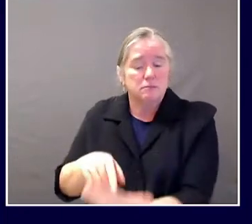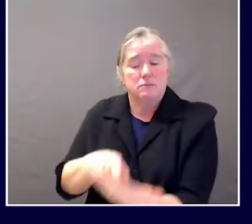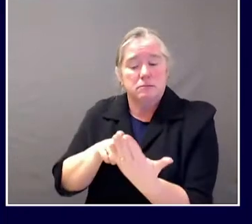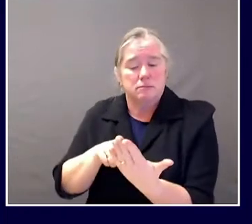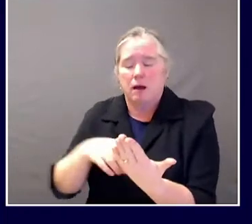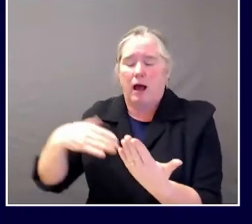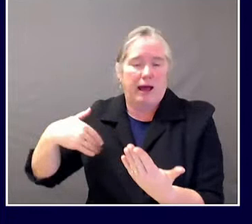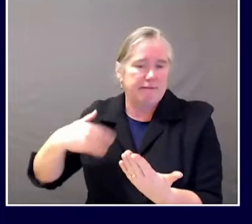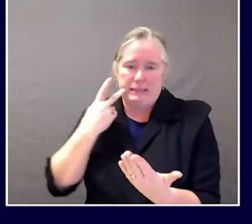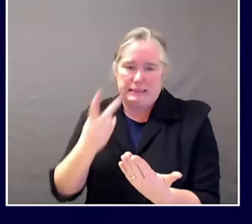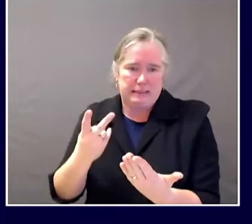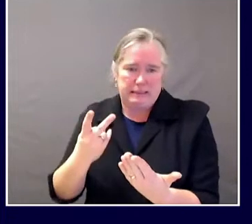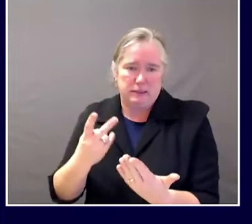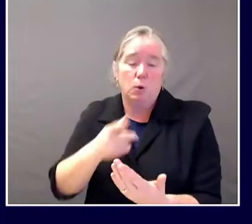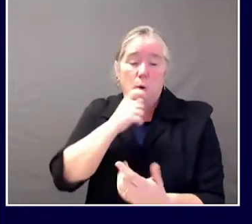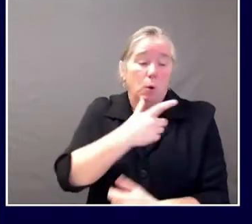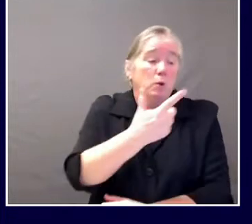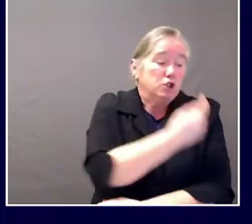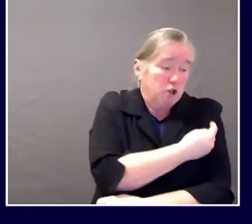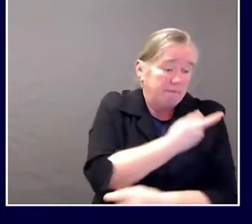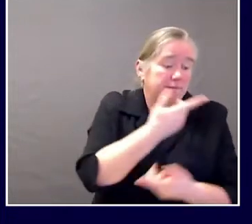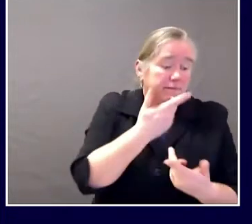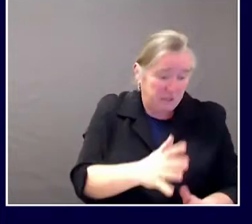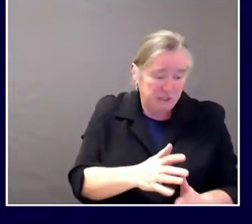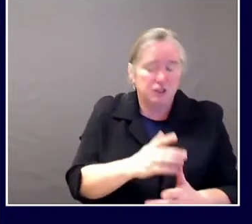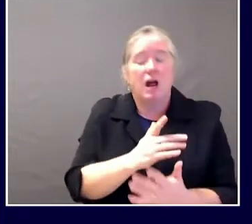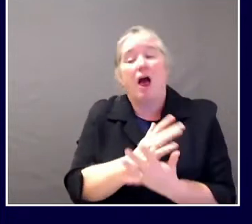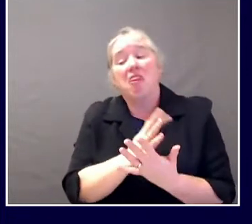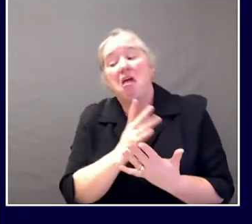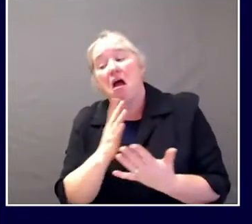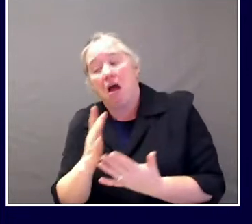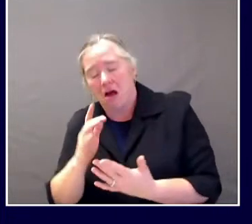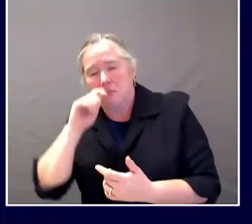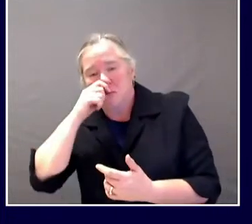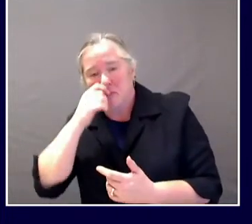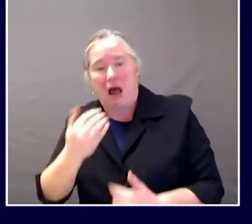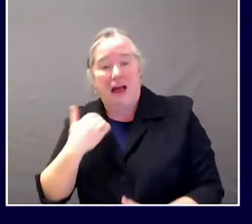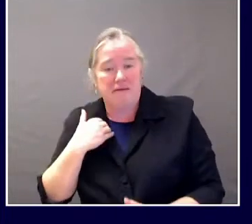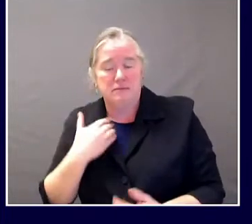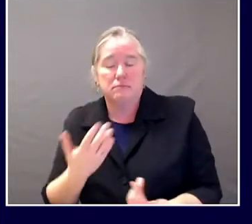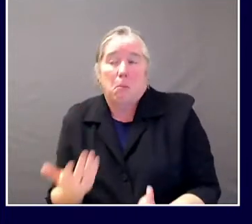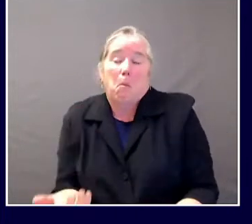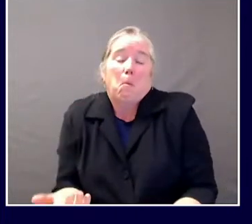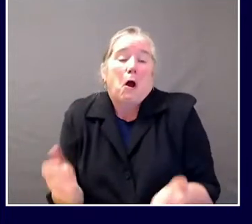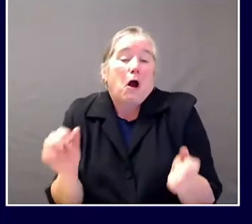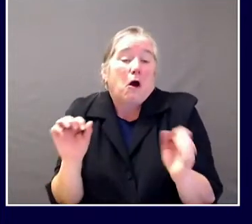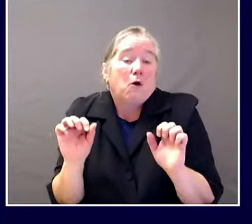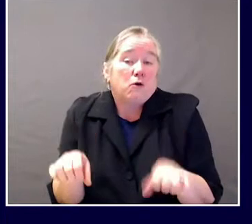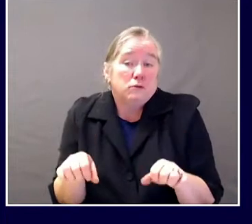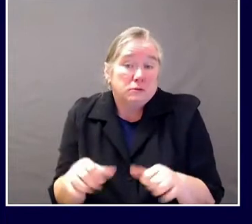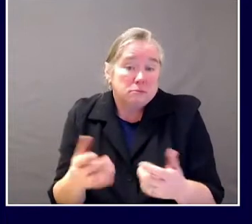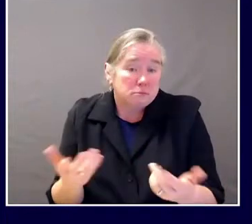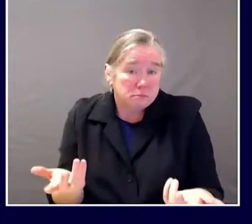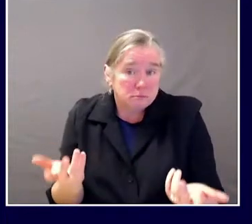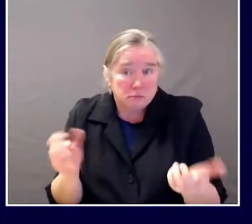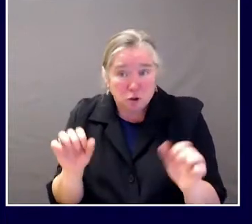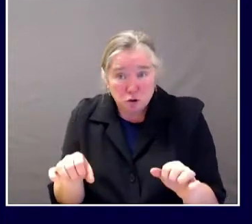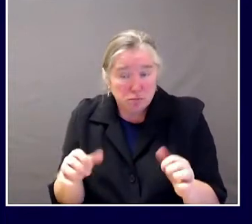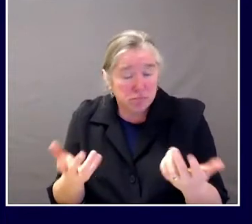no, I haven't seen that directly. It may have occurred. It's plausible, and for the reasons I